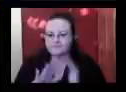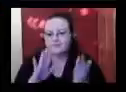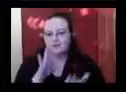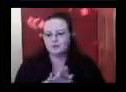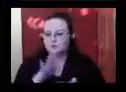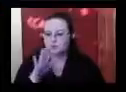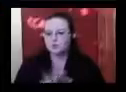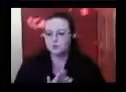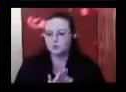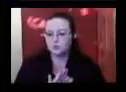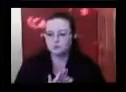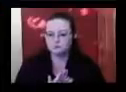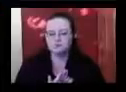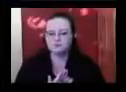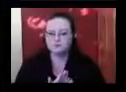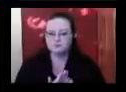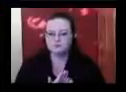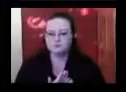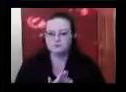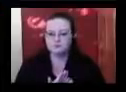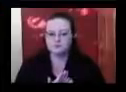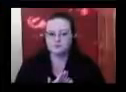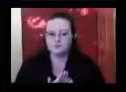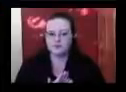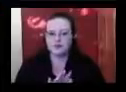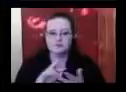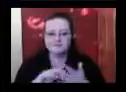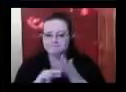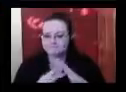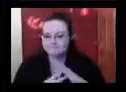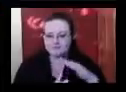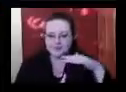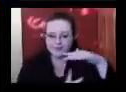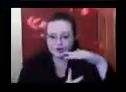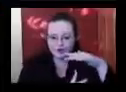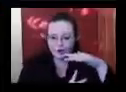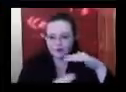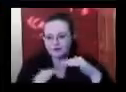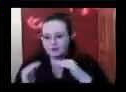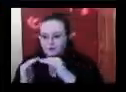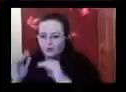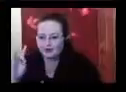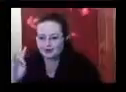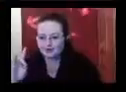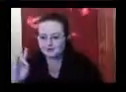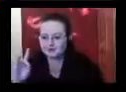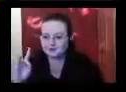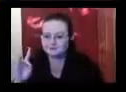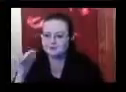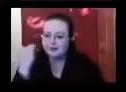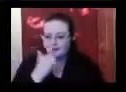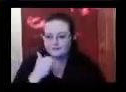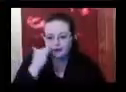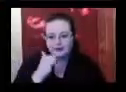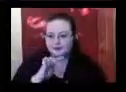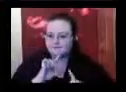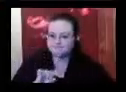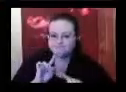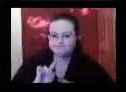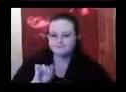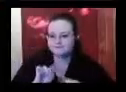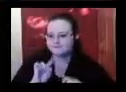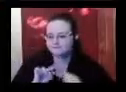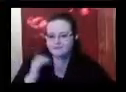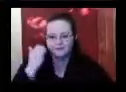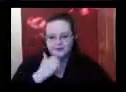in-person instruction. So through K to grade 8, students will attend school each day of the week, 5 days per